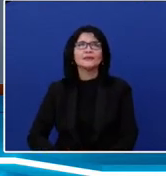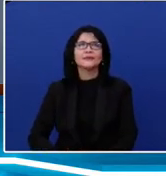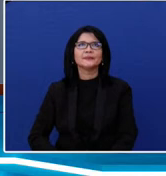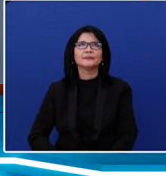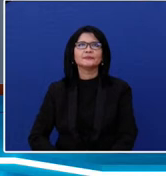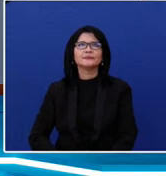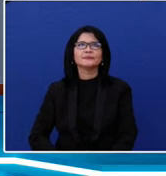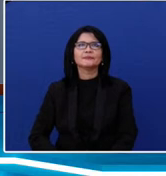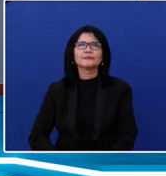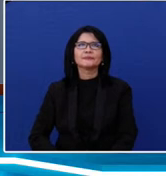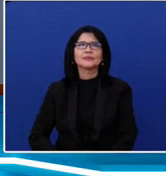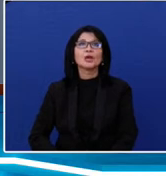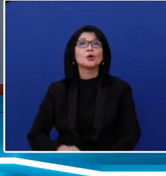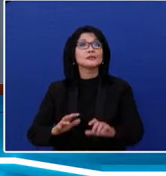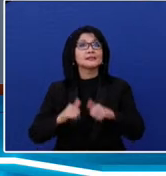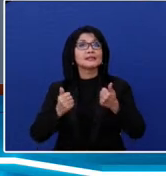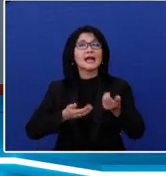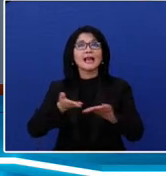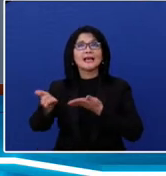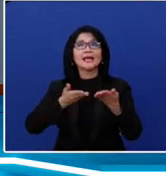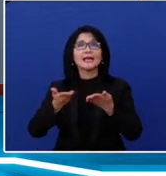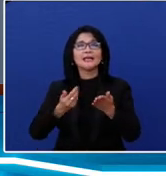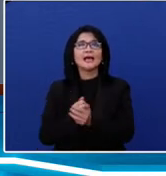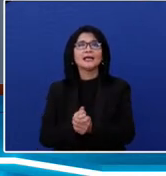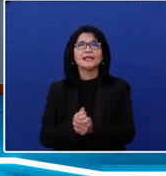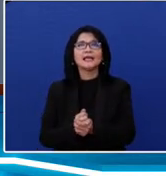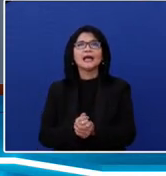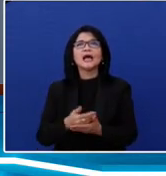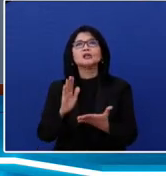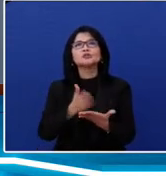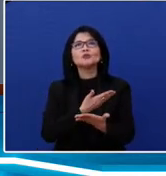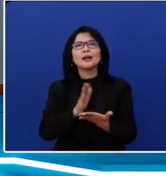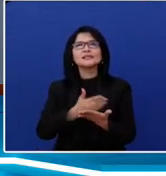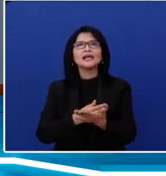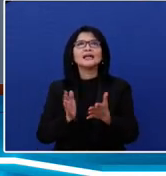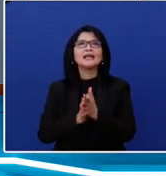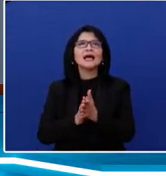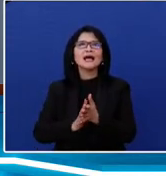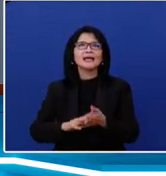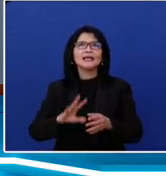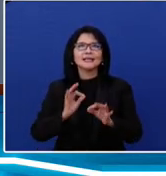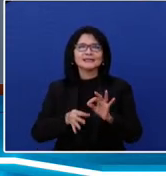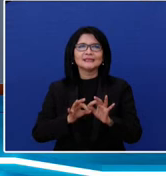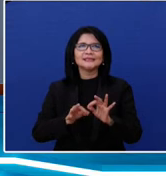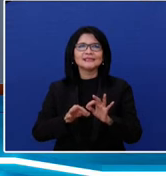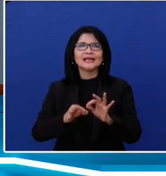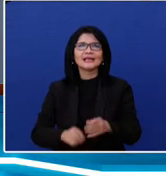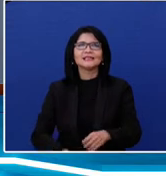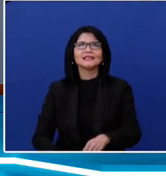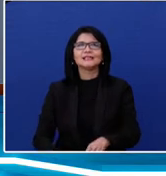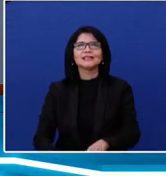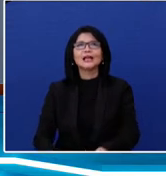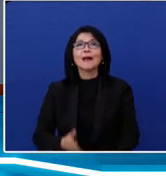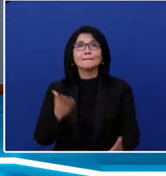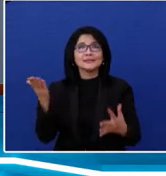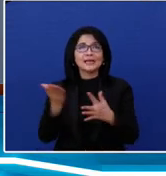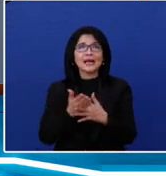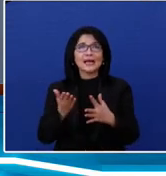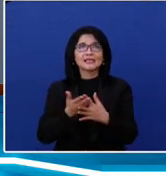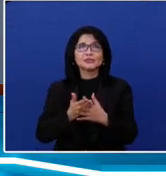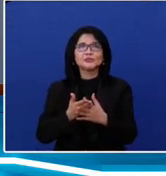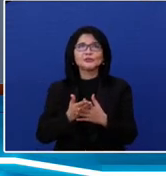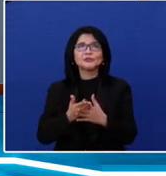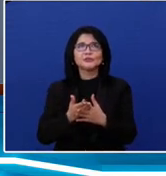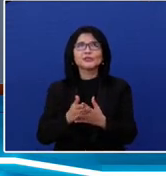station by clicking on your screen Lauren Gentlemen distinguishes Indonesia has